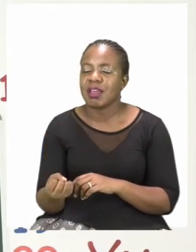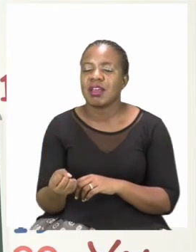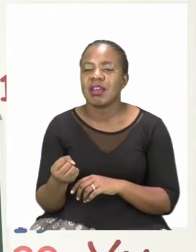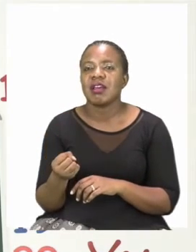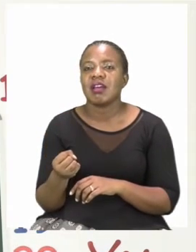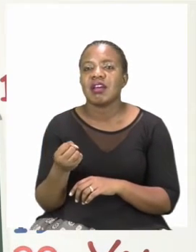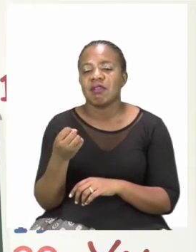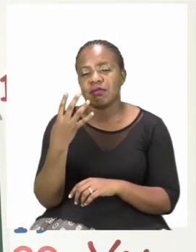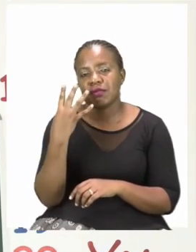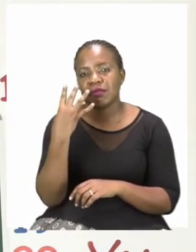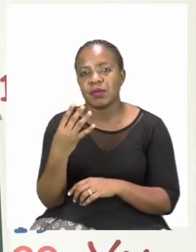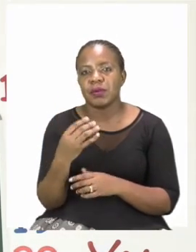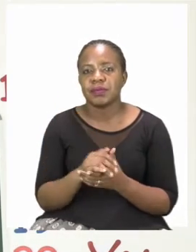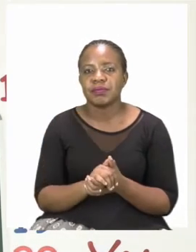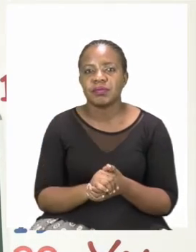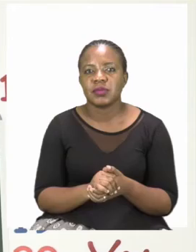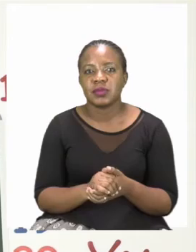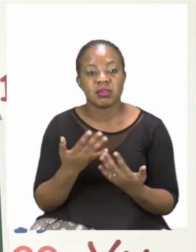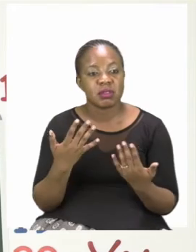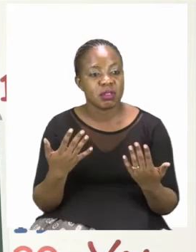let me in.